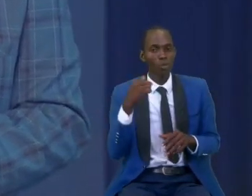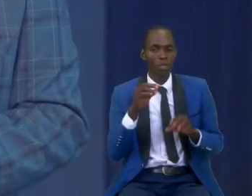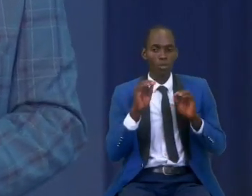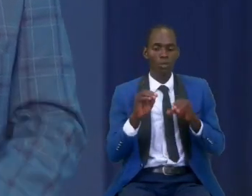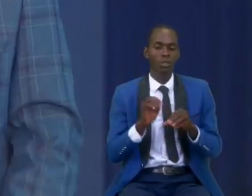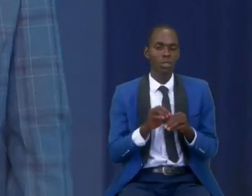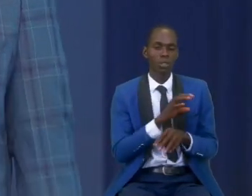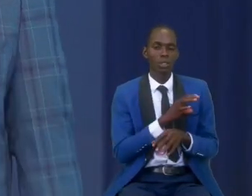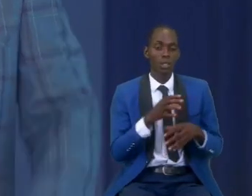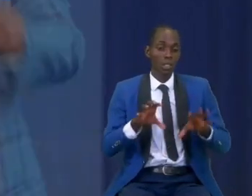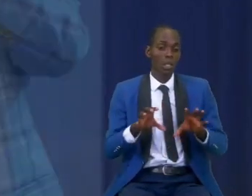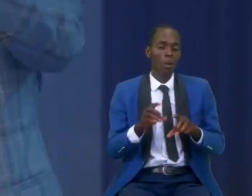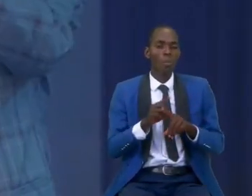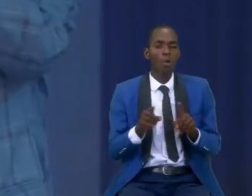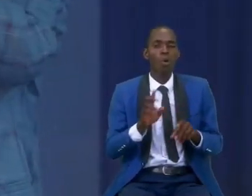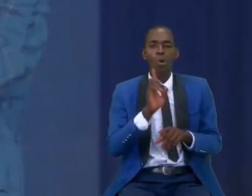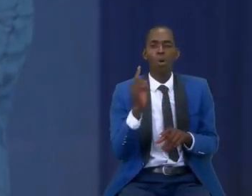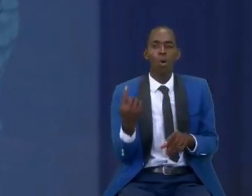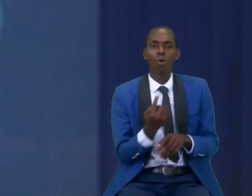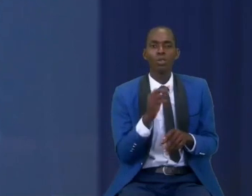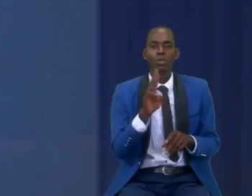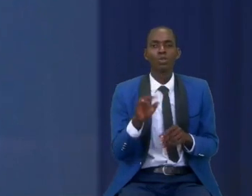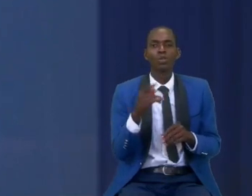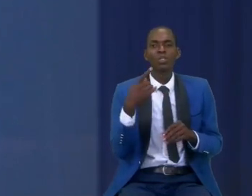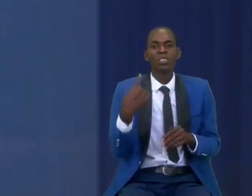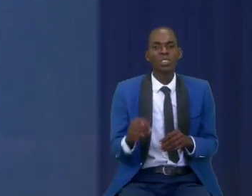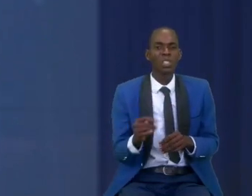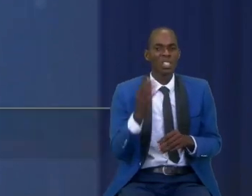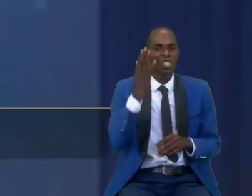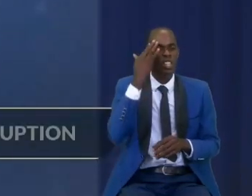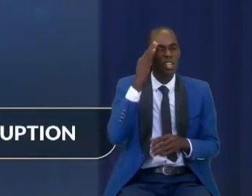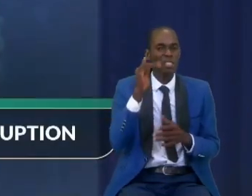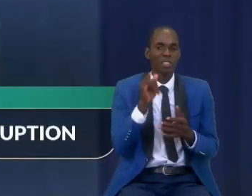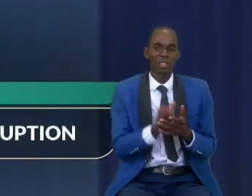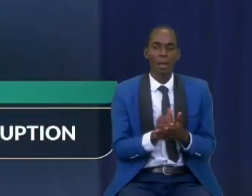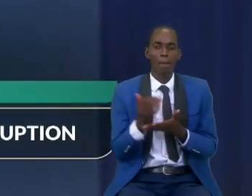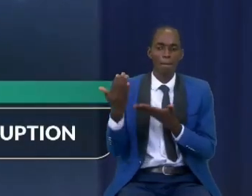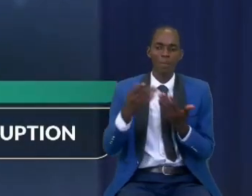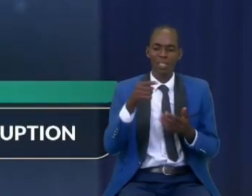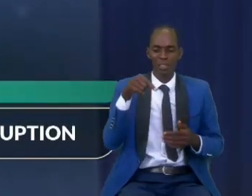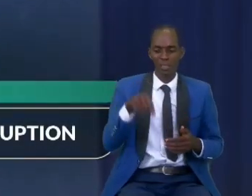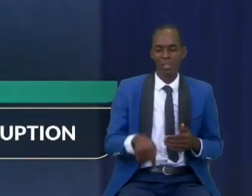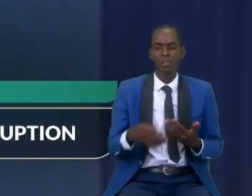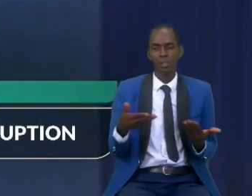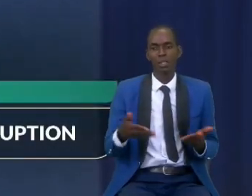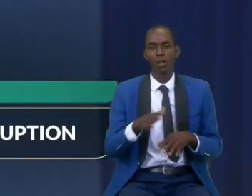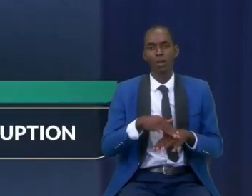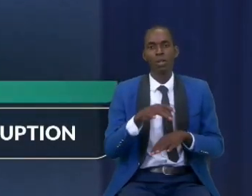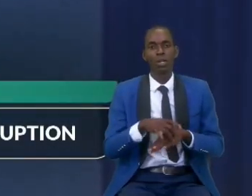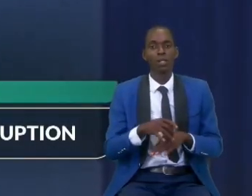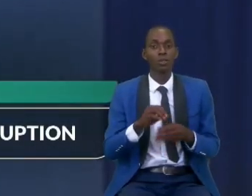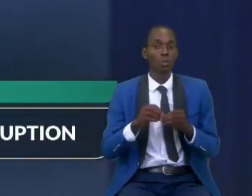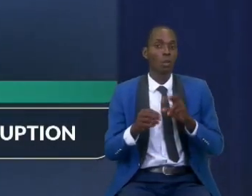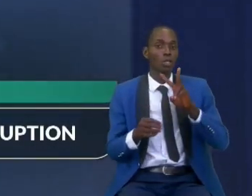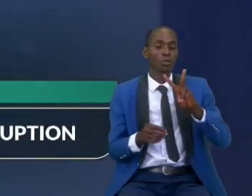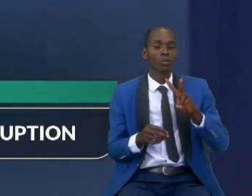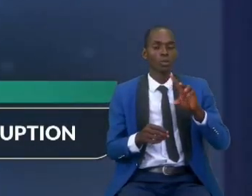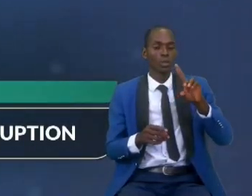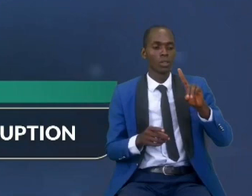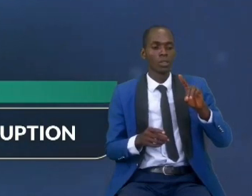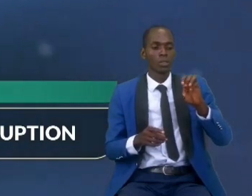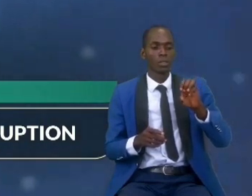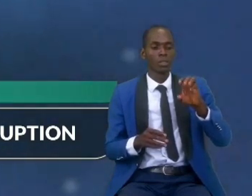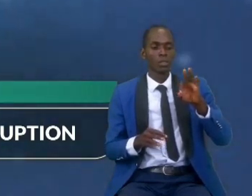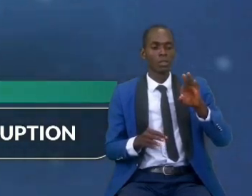here on earth. Number two, deformed by inventions of corruption. I want you to